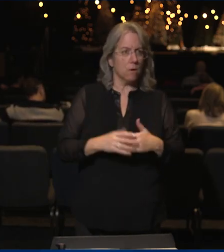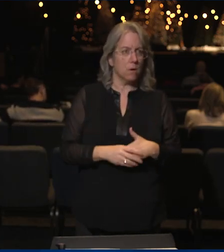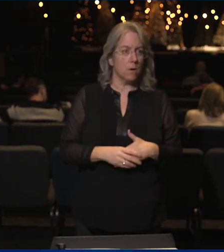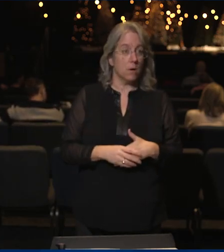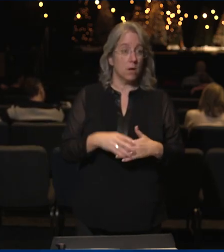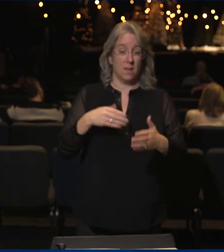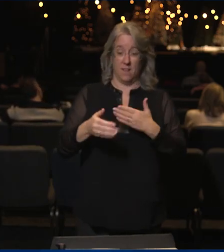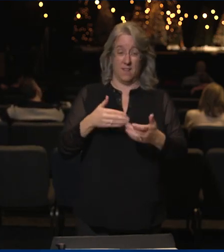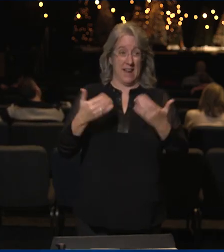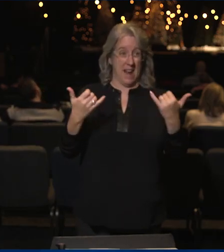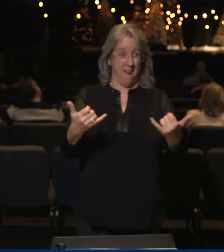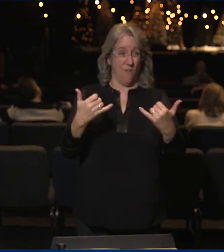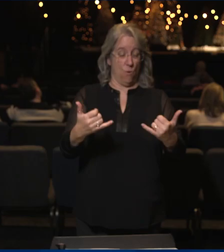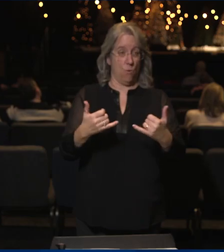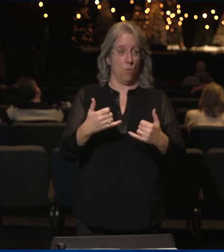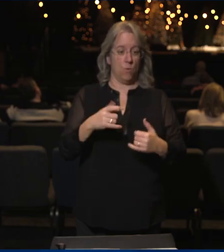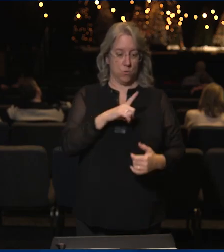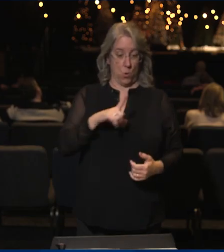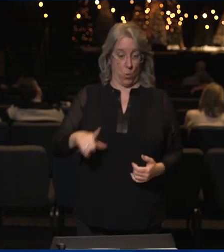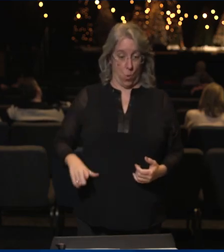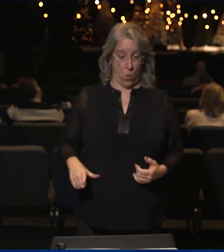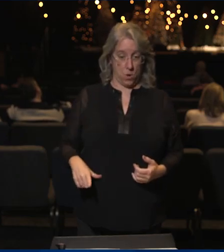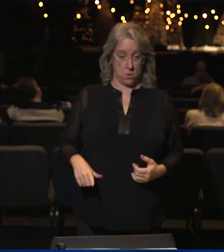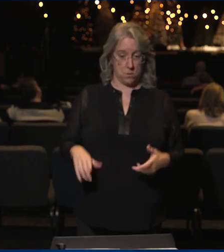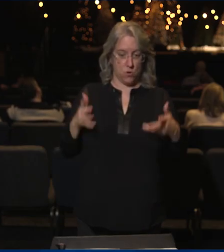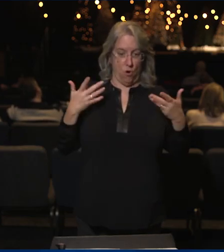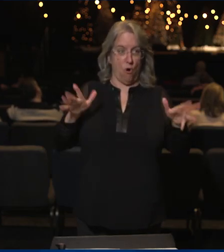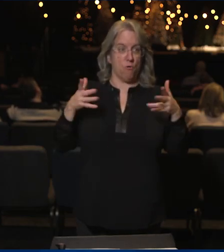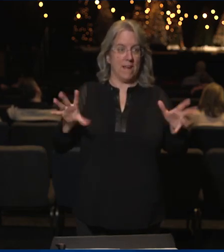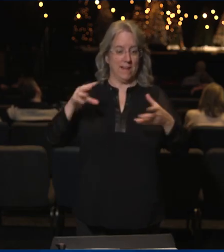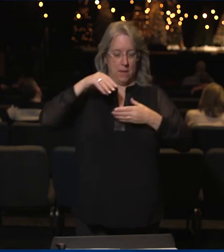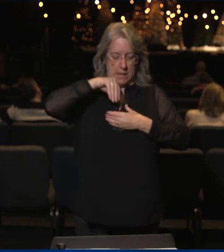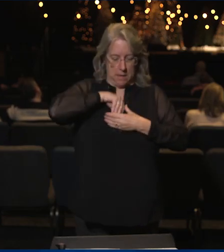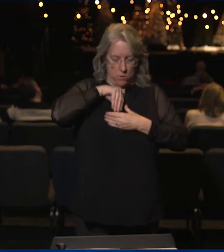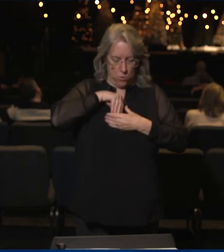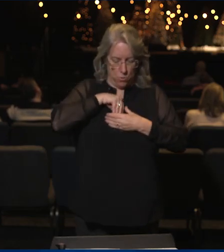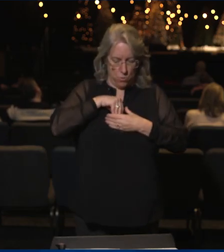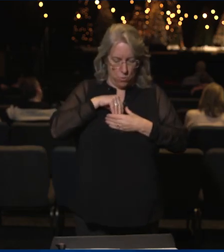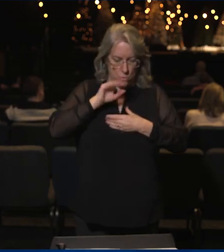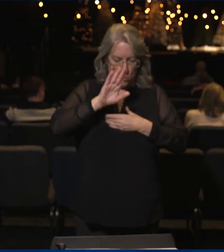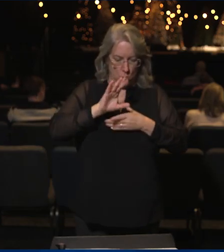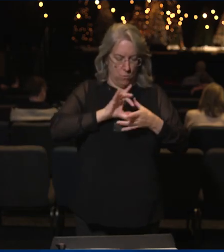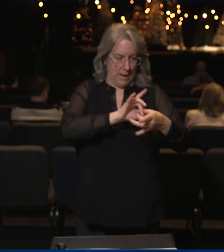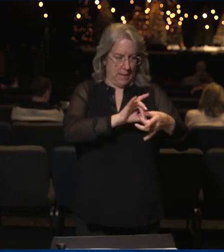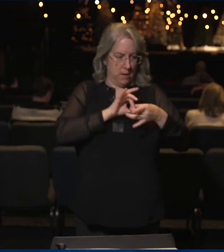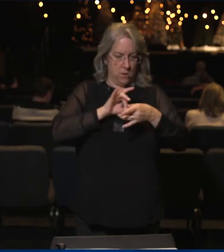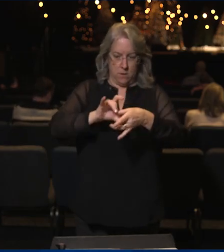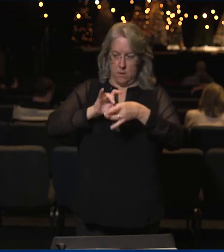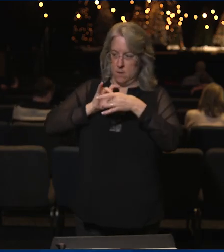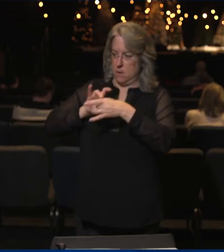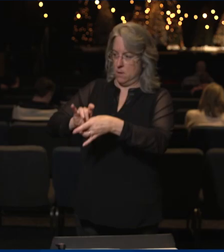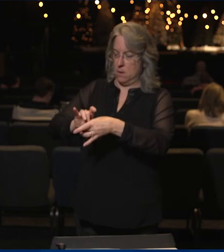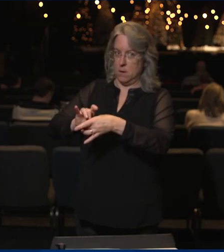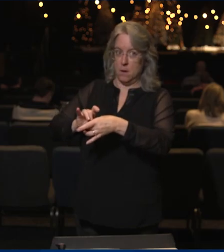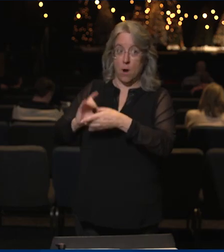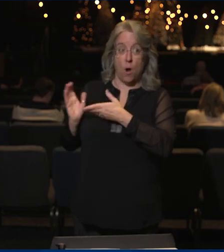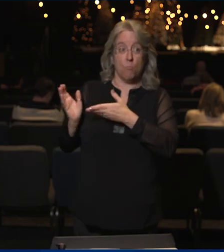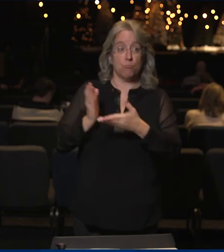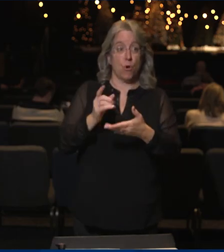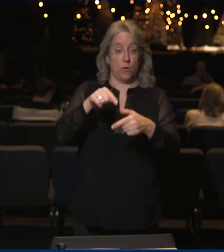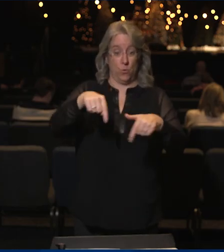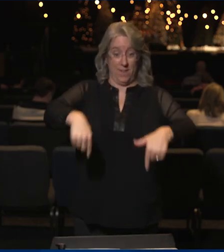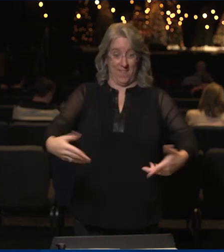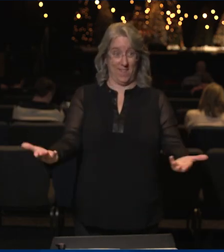Even now, the Lord is present in you and in your relationships with one another. He's brought you here for his